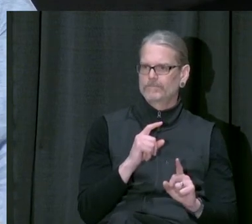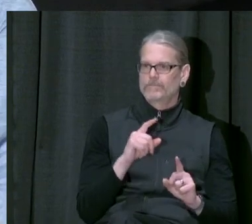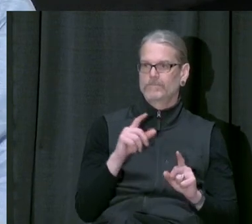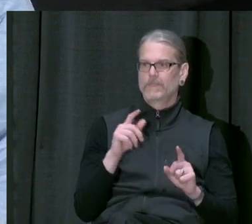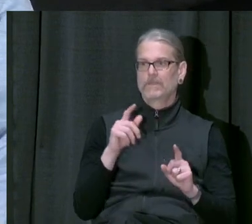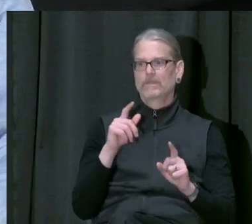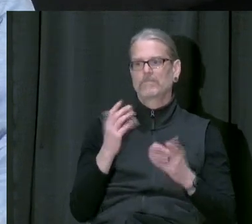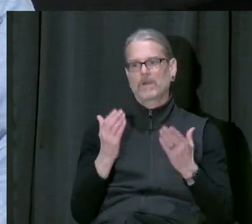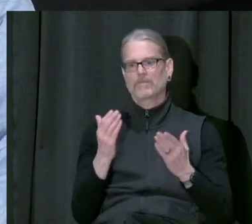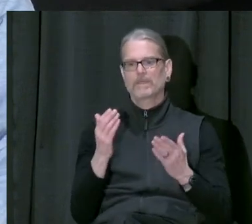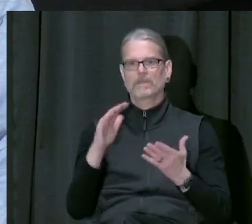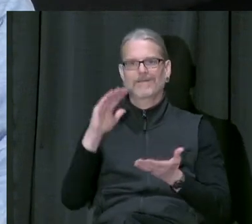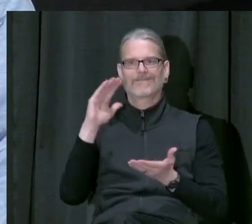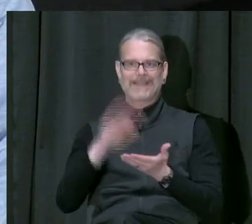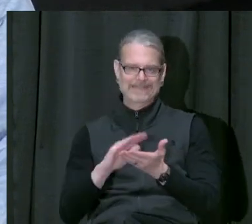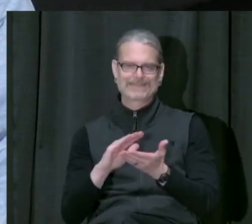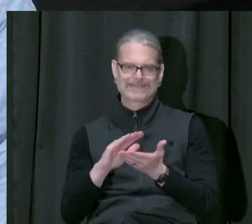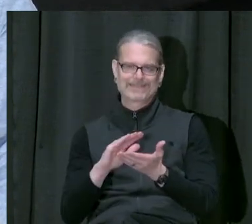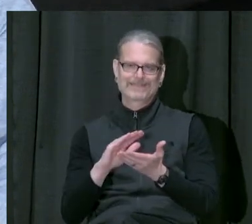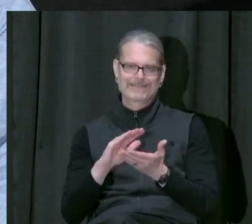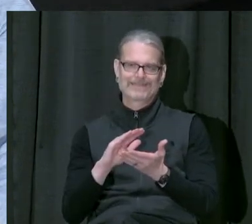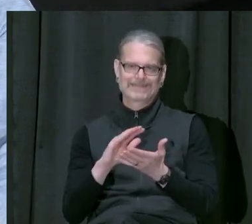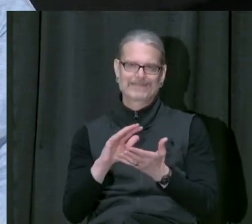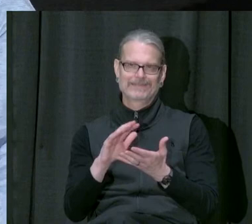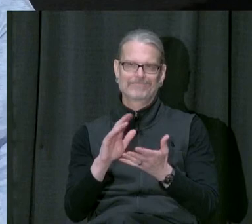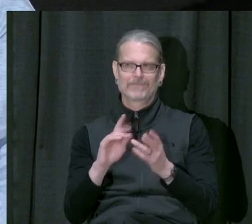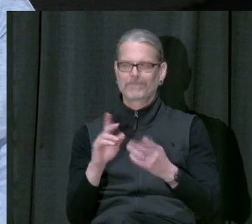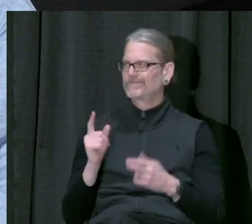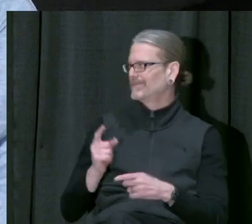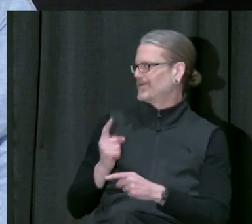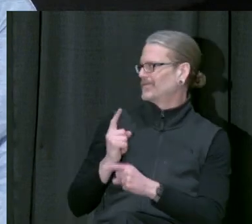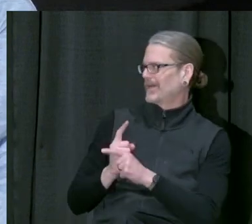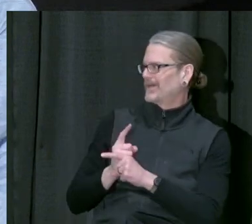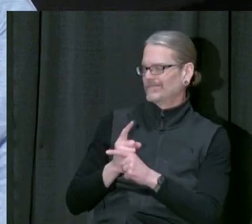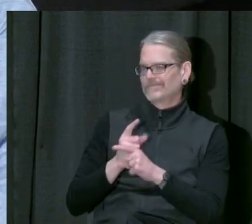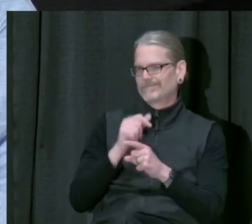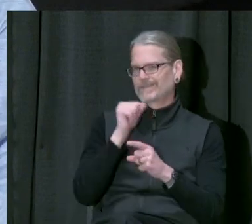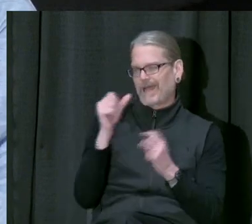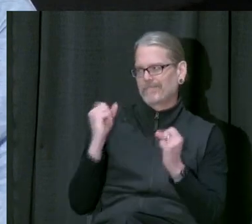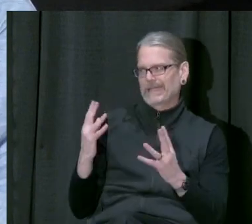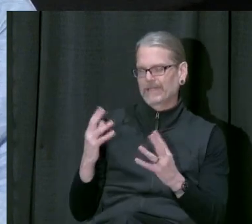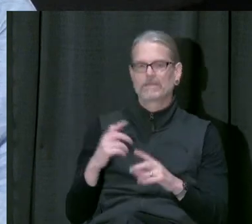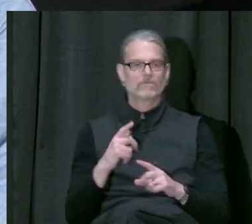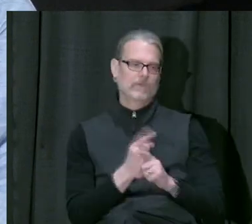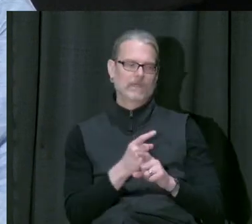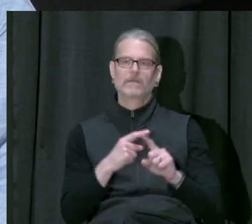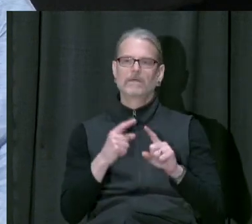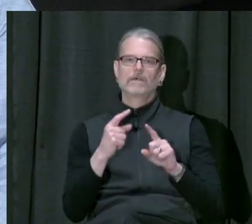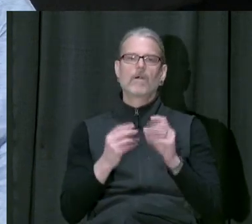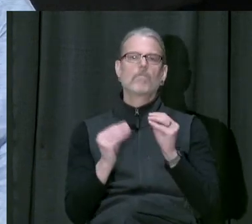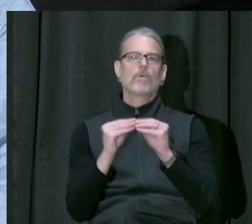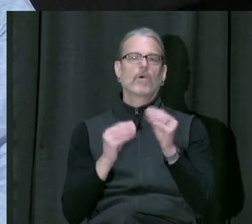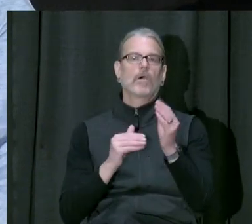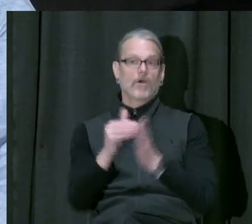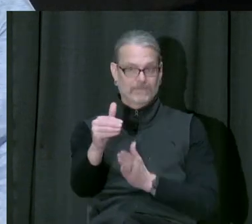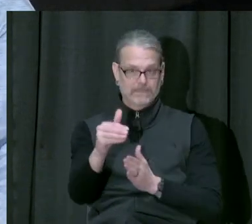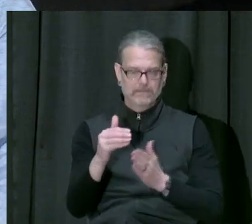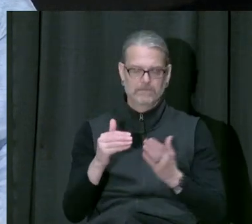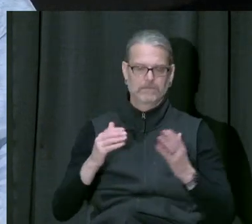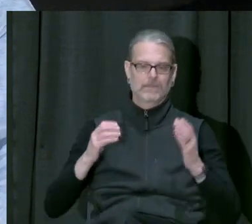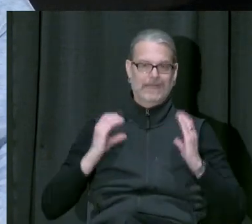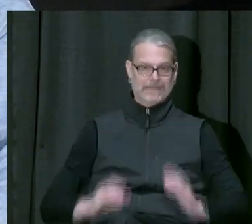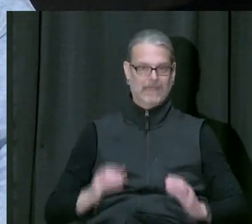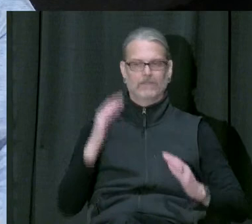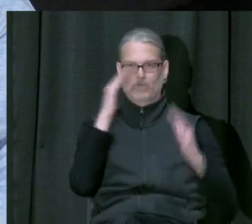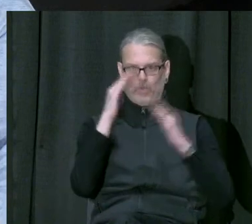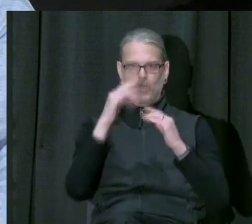They're probably fewer and further between, you know what I mean? Yep. We don't get them a ton. More often than not, clients are worried